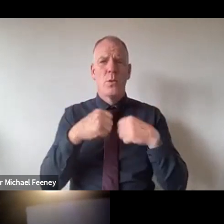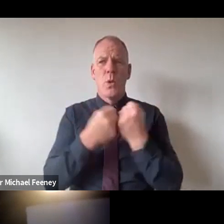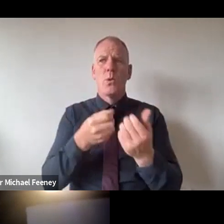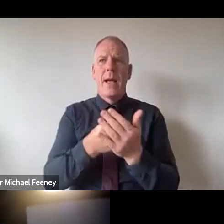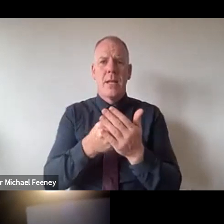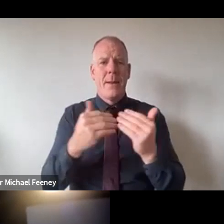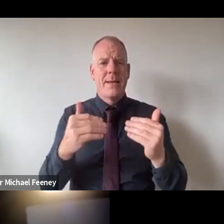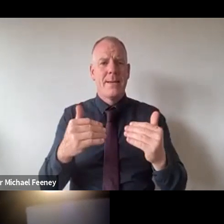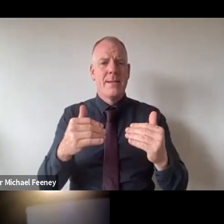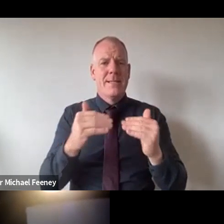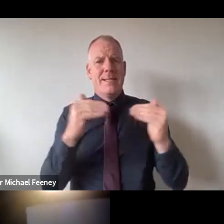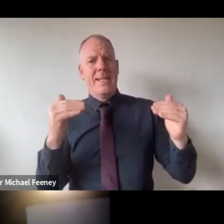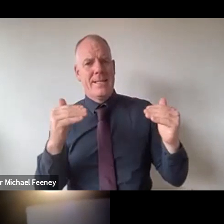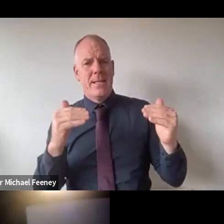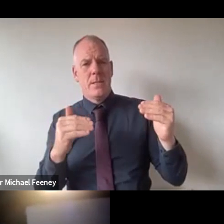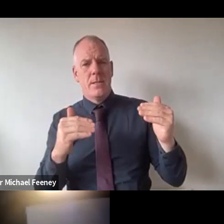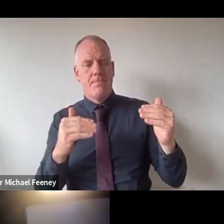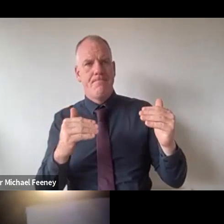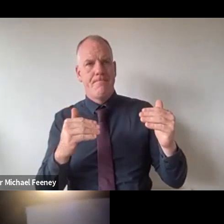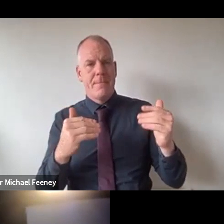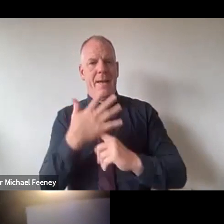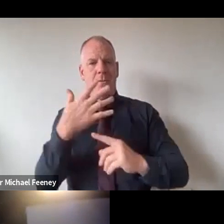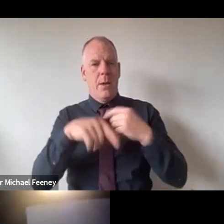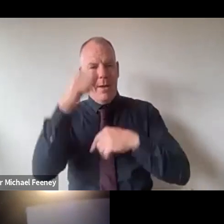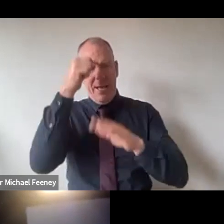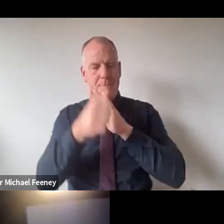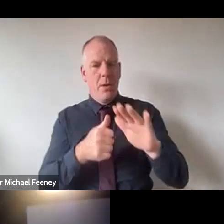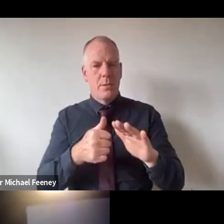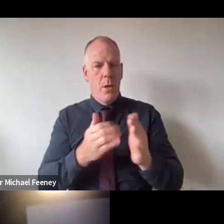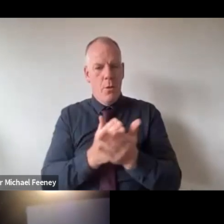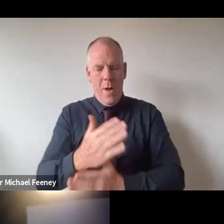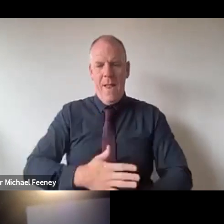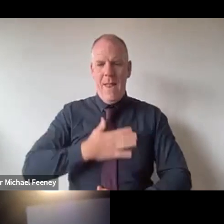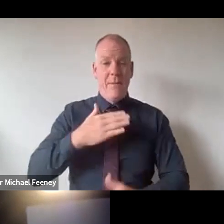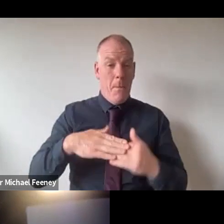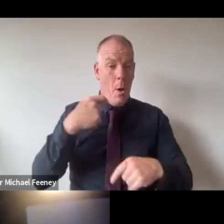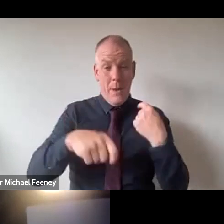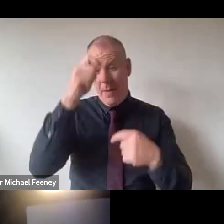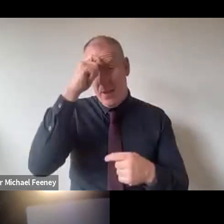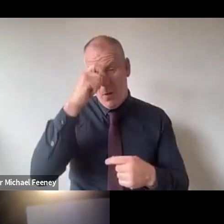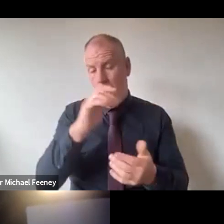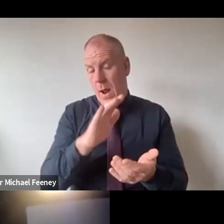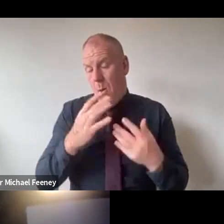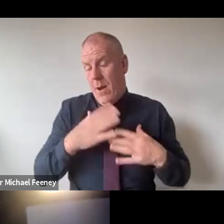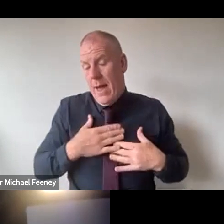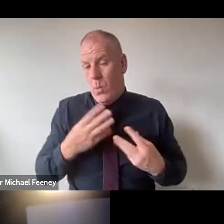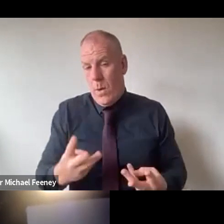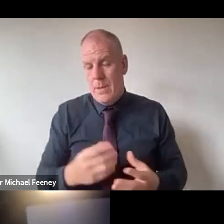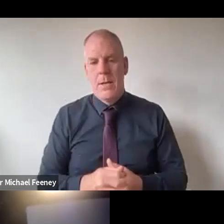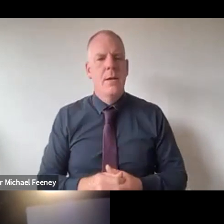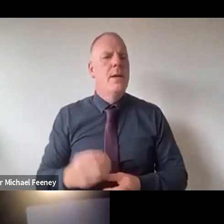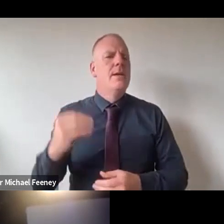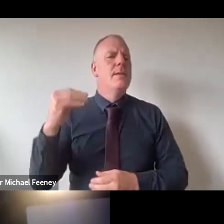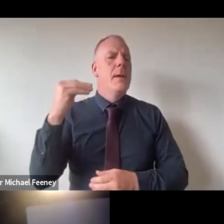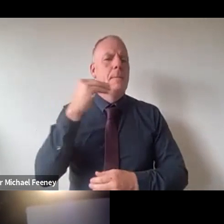it defines our experiences in life much more than we may think or would like to see, I think. And it's important to